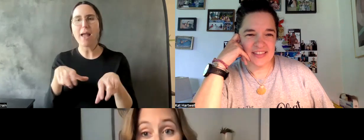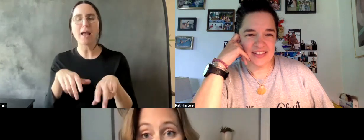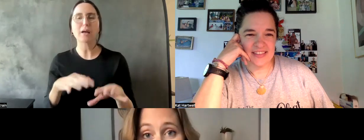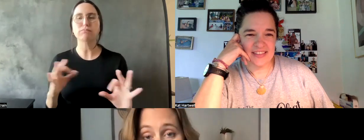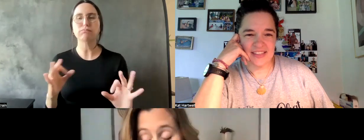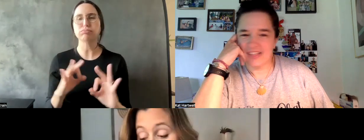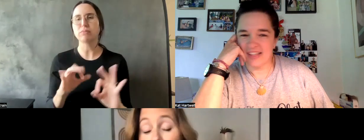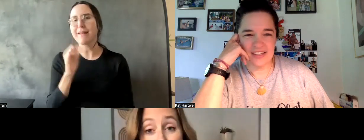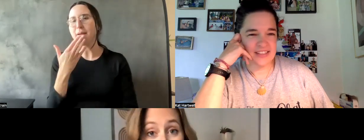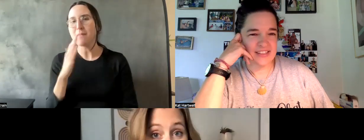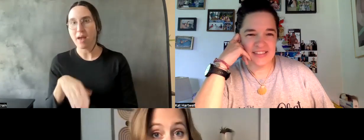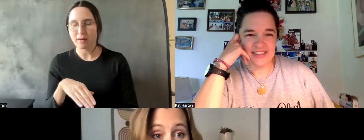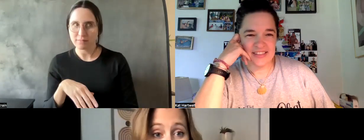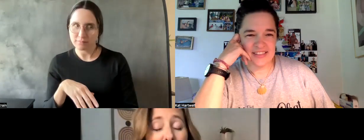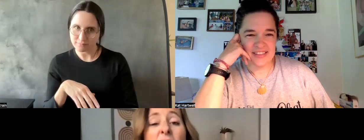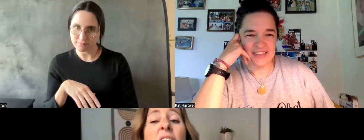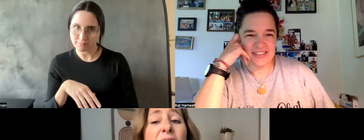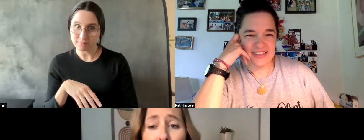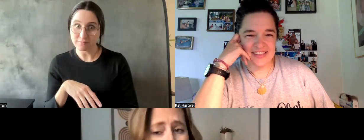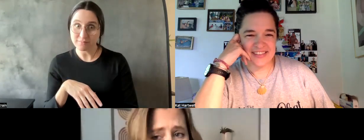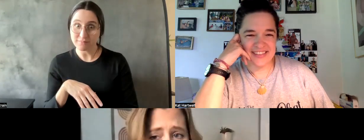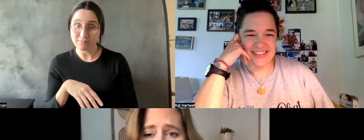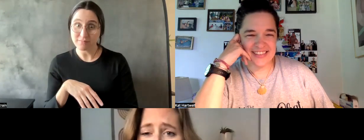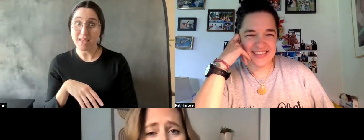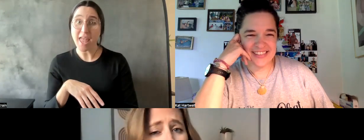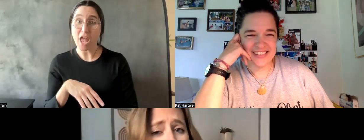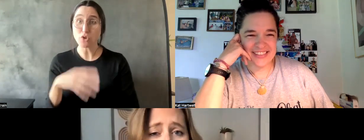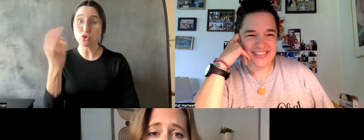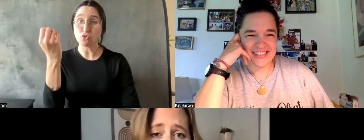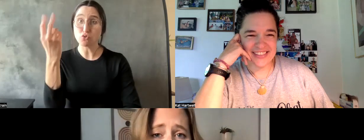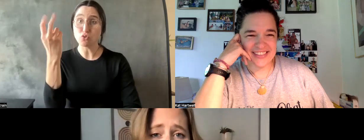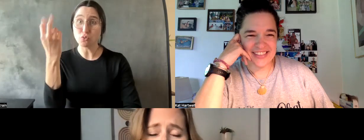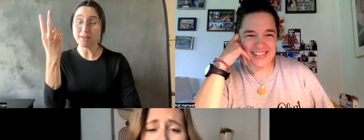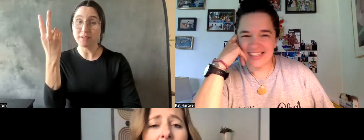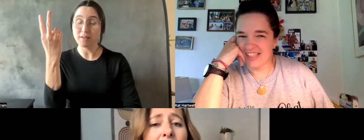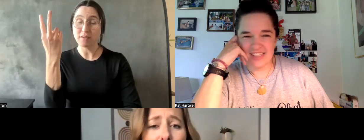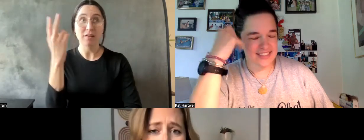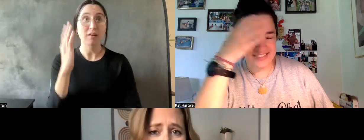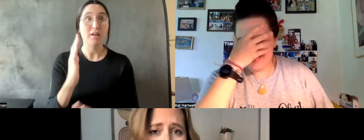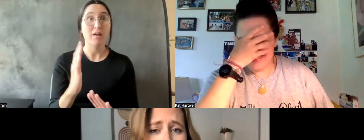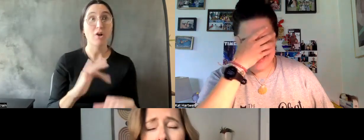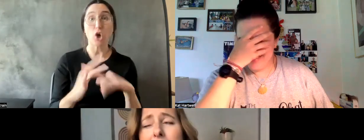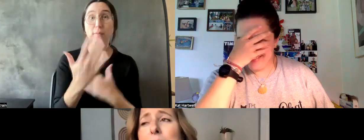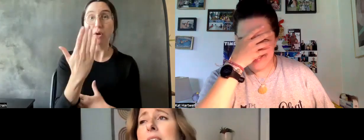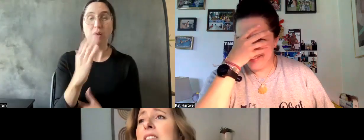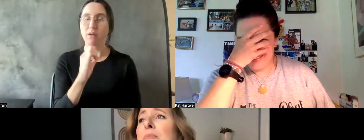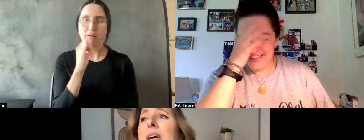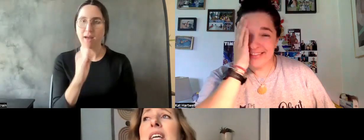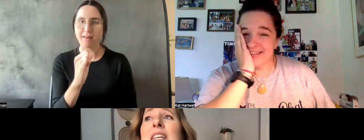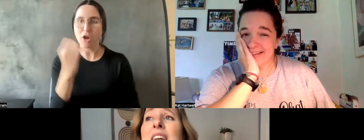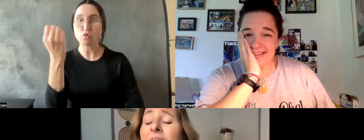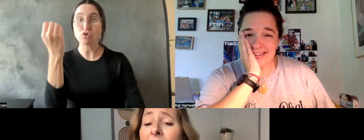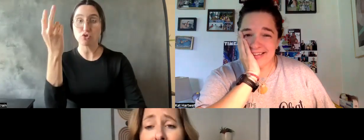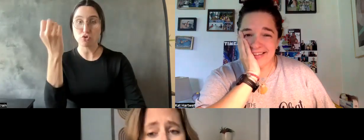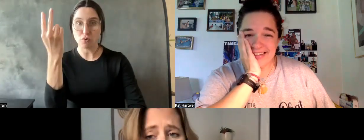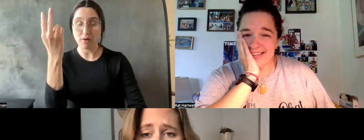Kat, okay, first of all, it was high noon. It wasn't the morning time. It was like high noon. It must have